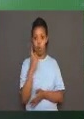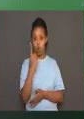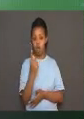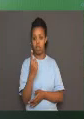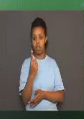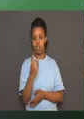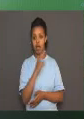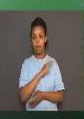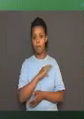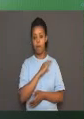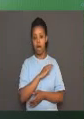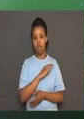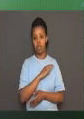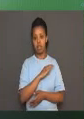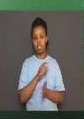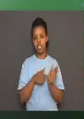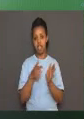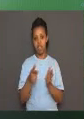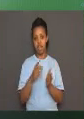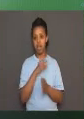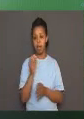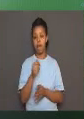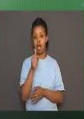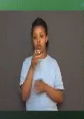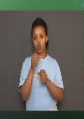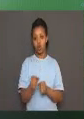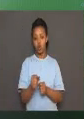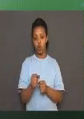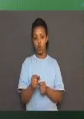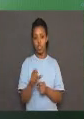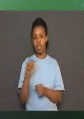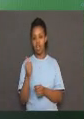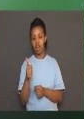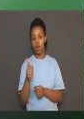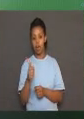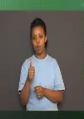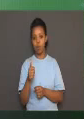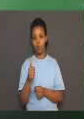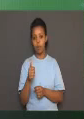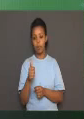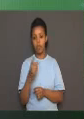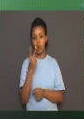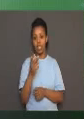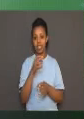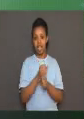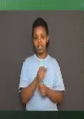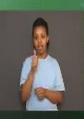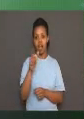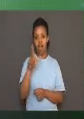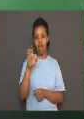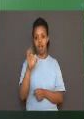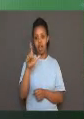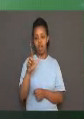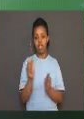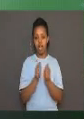feature segregates independently compared to another pair of alleles that